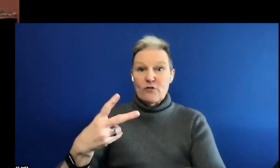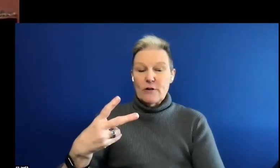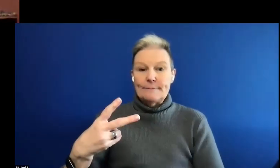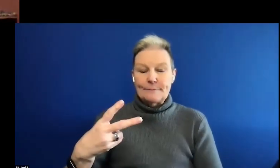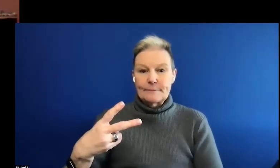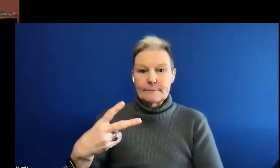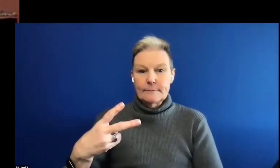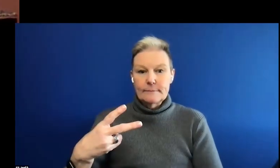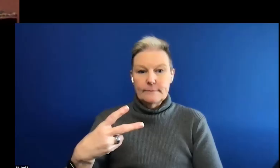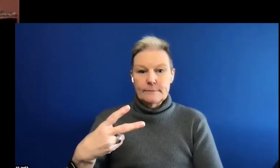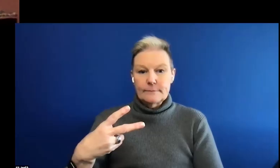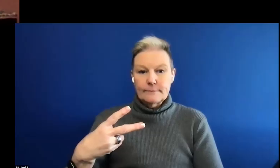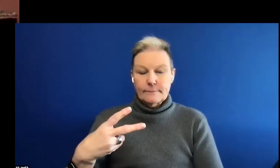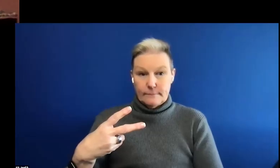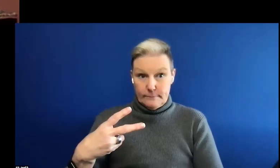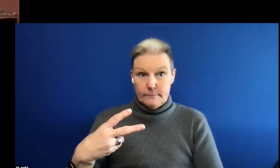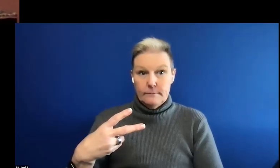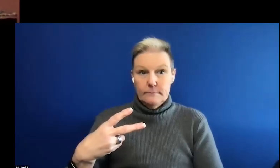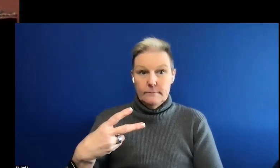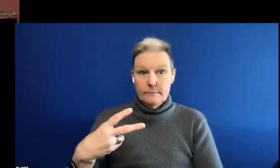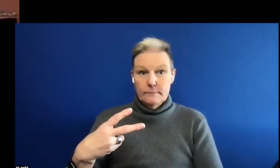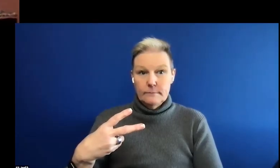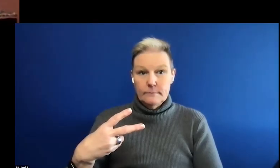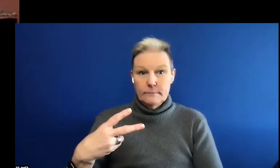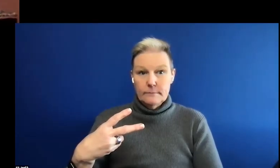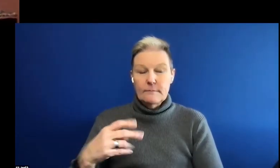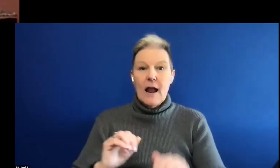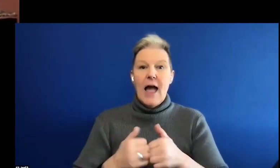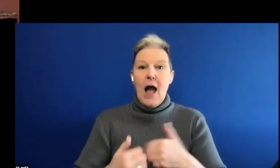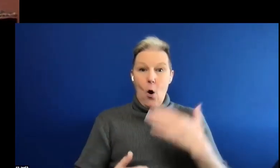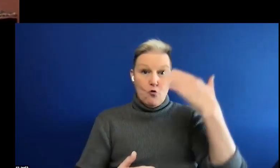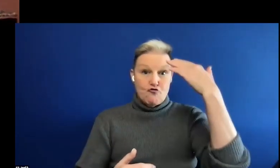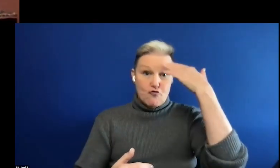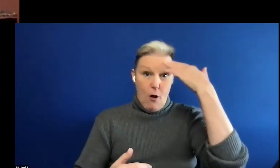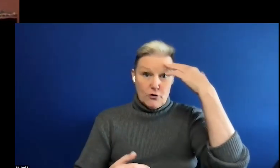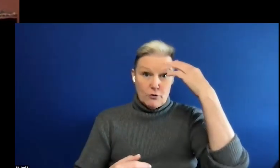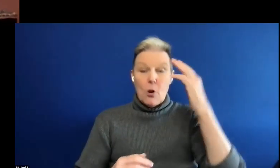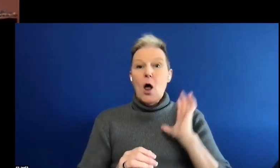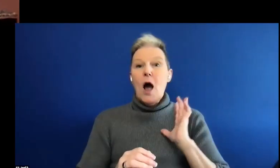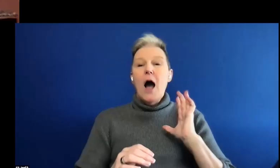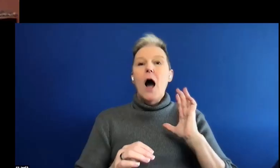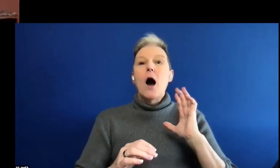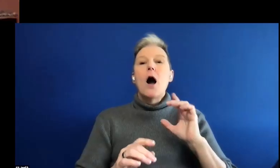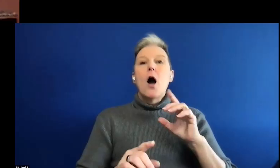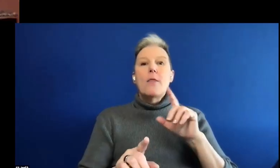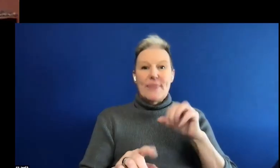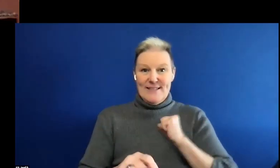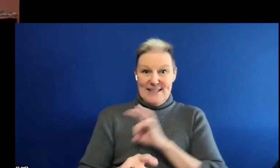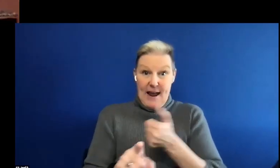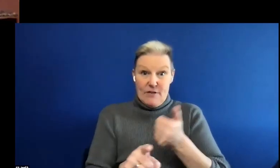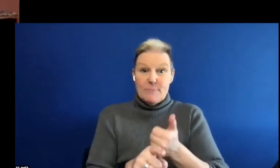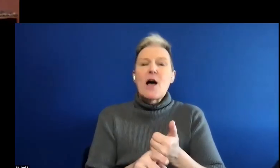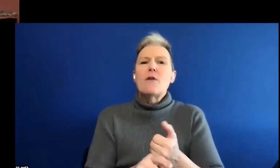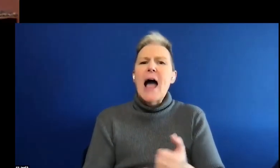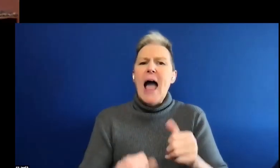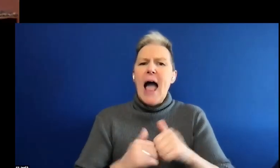Okay, so question number 2 for everybody. How knowledgeable are VR staff about local